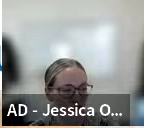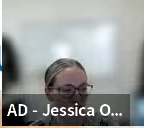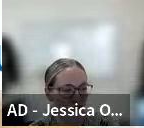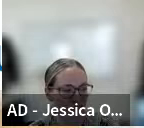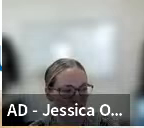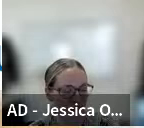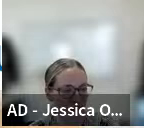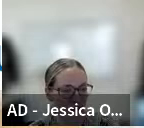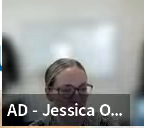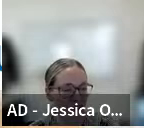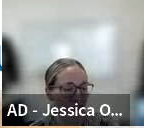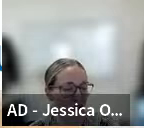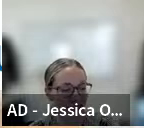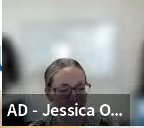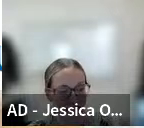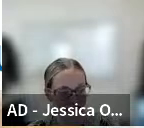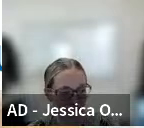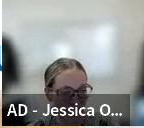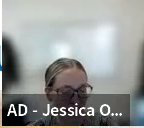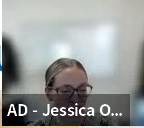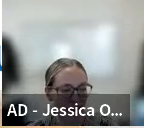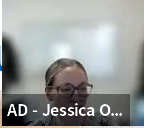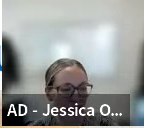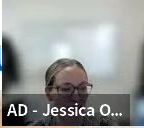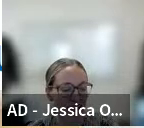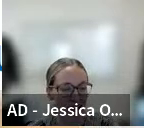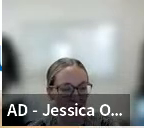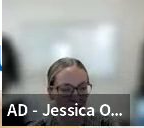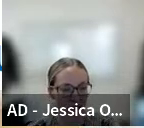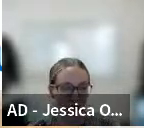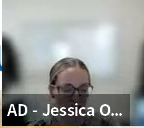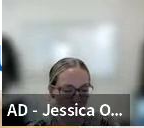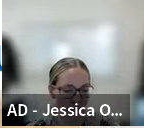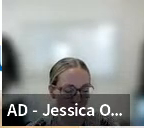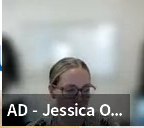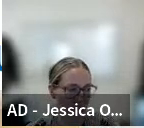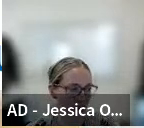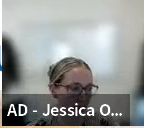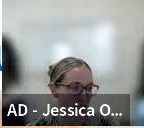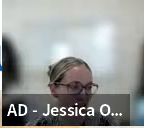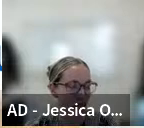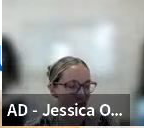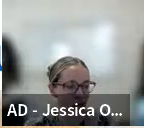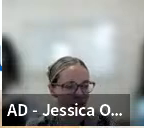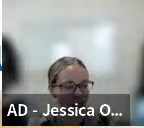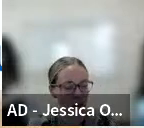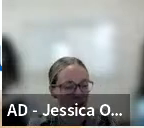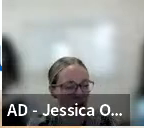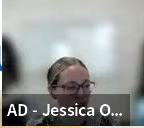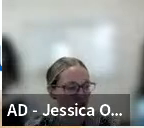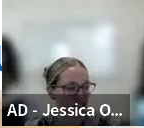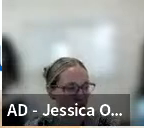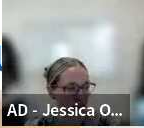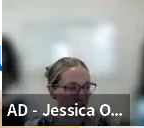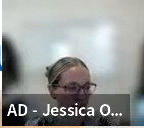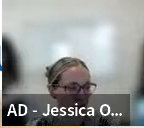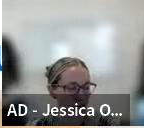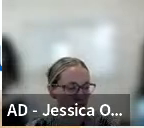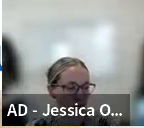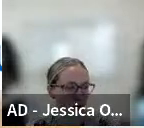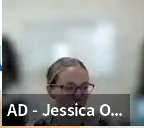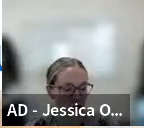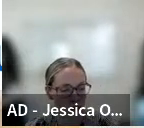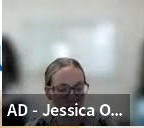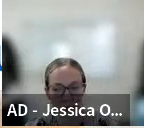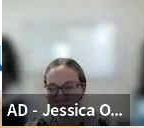our folks from Valley Clean Air now that are in the Stockton area. They're very familiar with the area. They listened to a lot of your feedback, and we